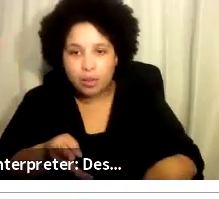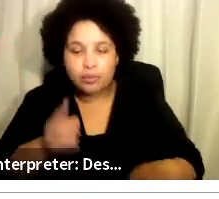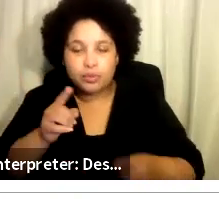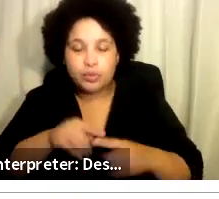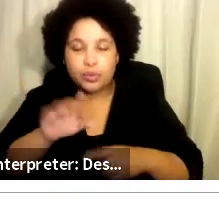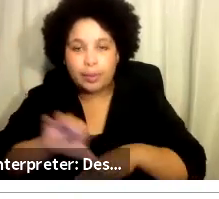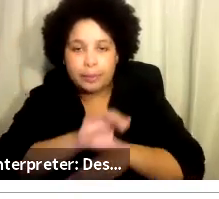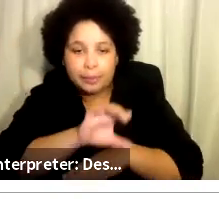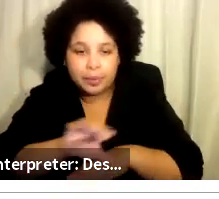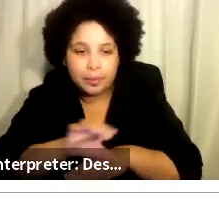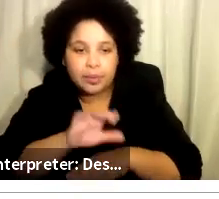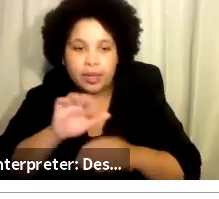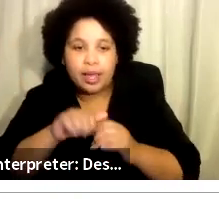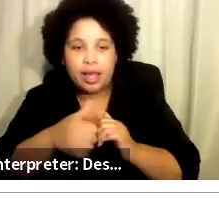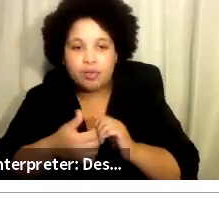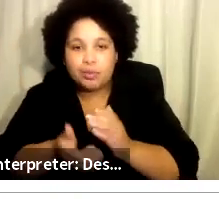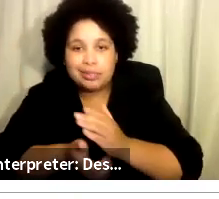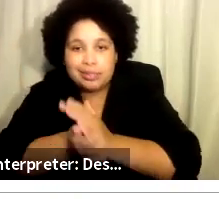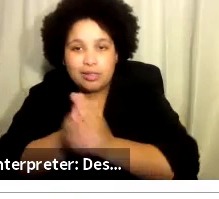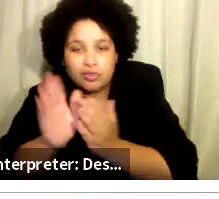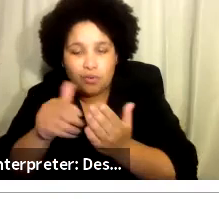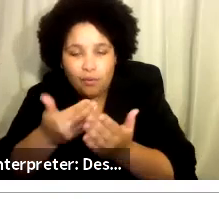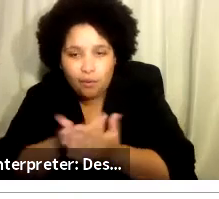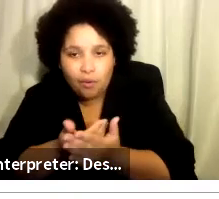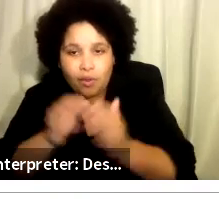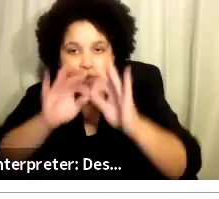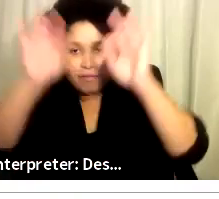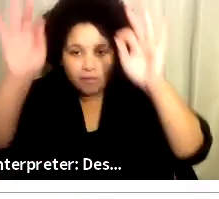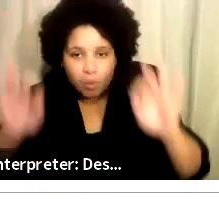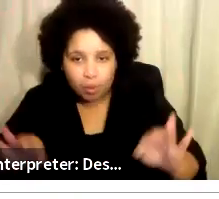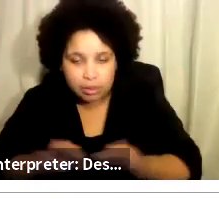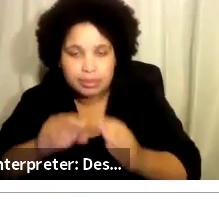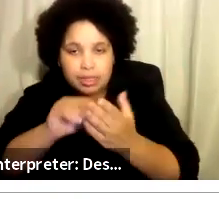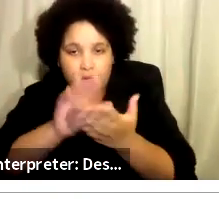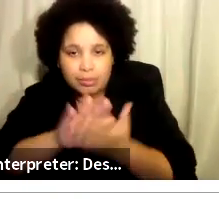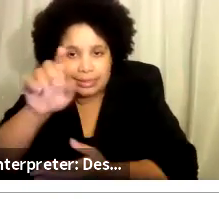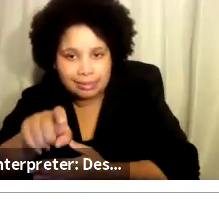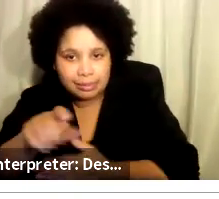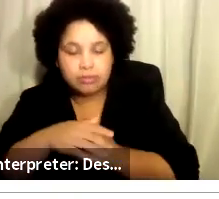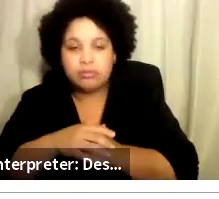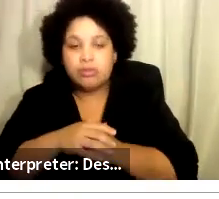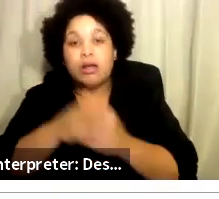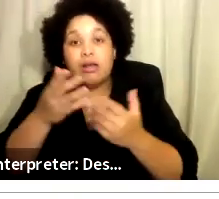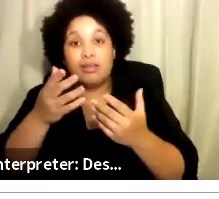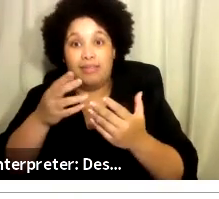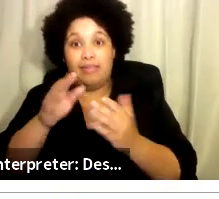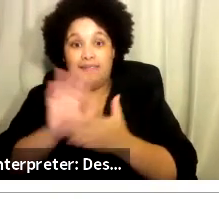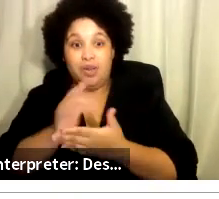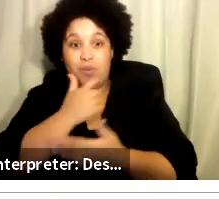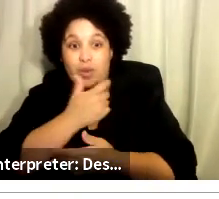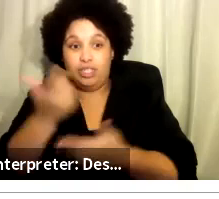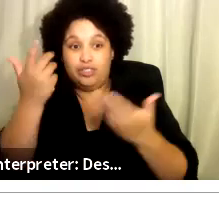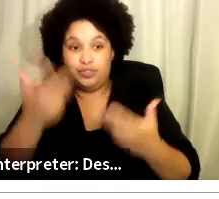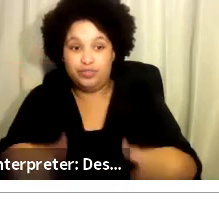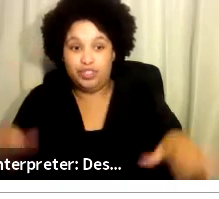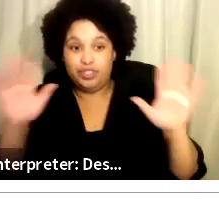desktop, and how to attach all the documents that are needed. Once you review this video, you